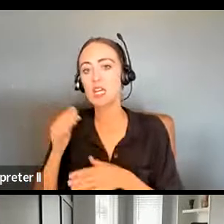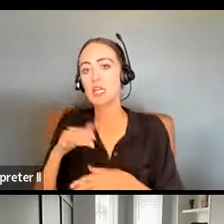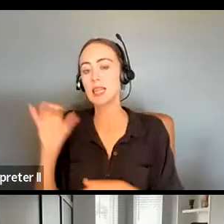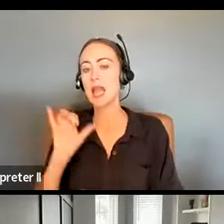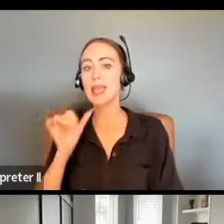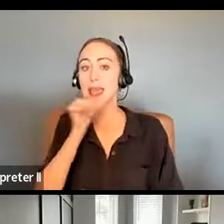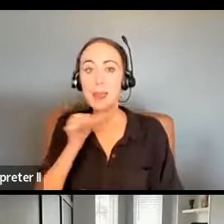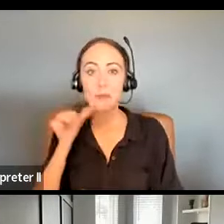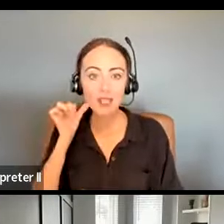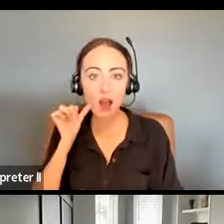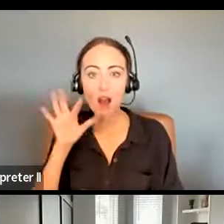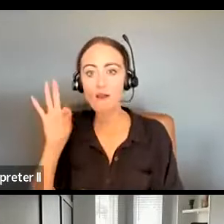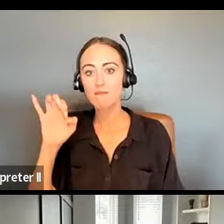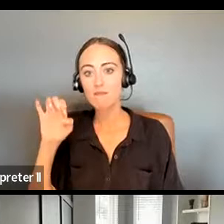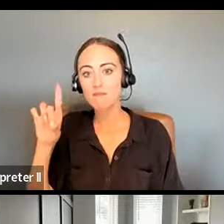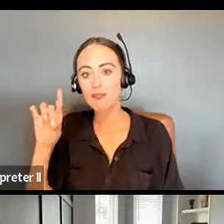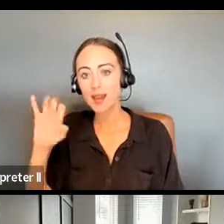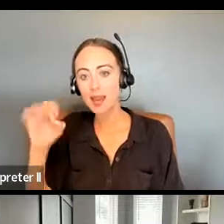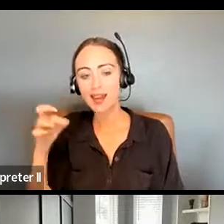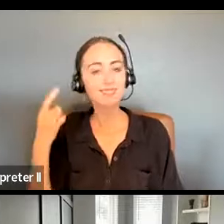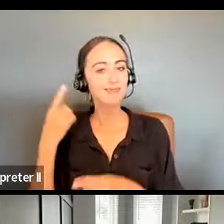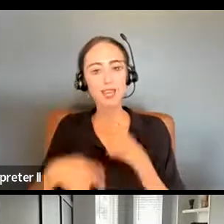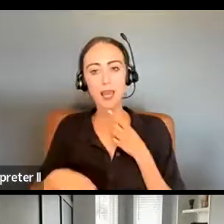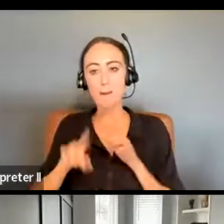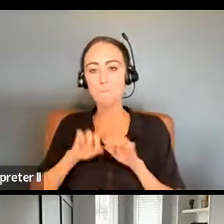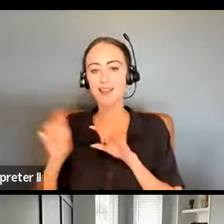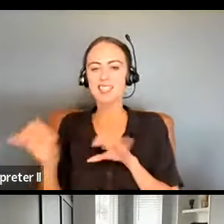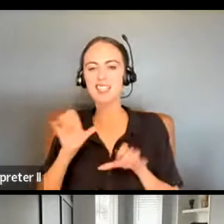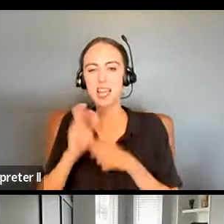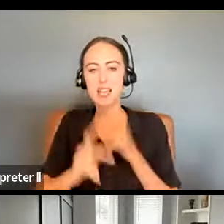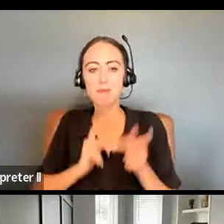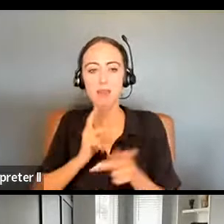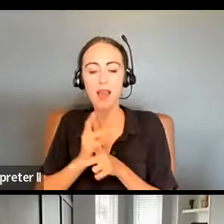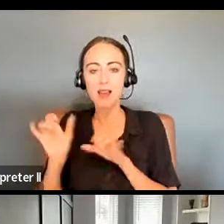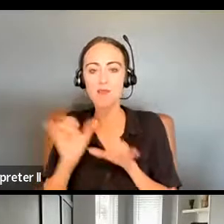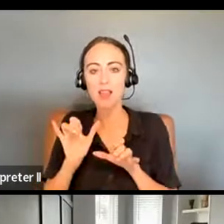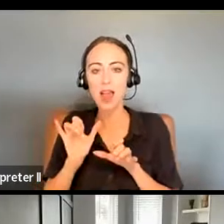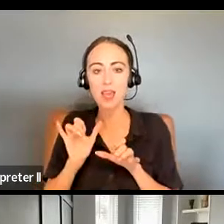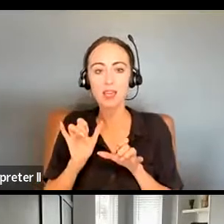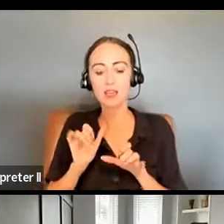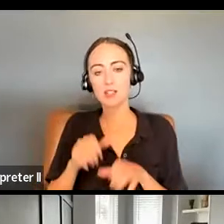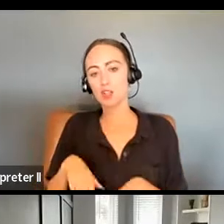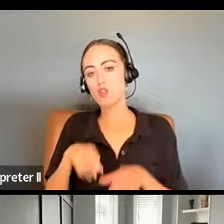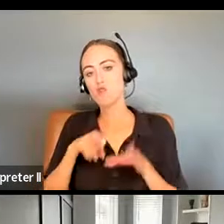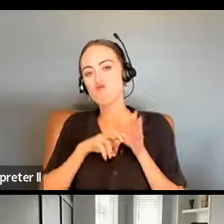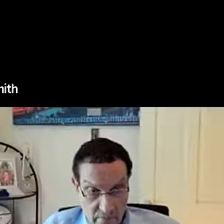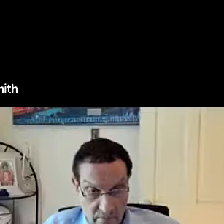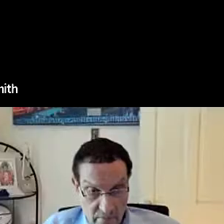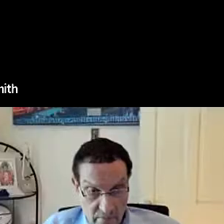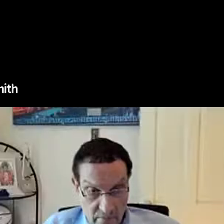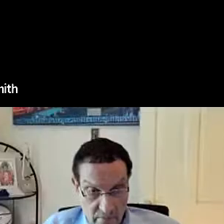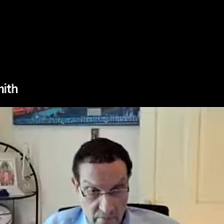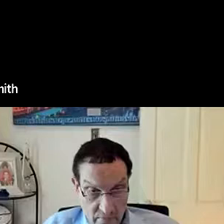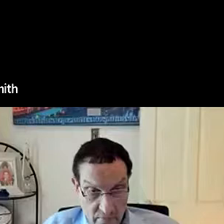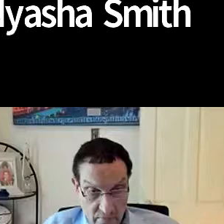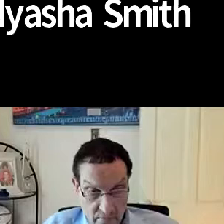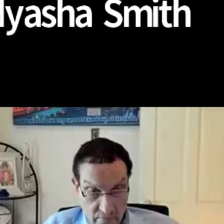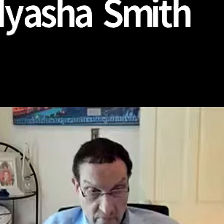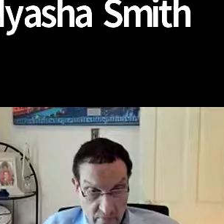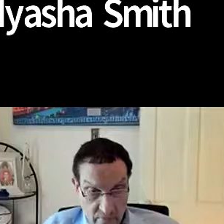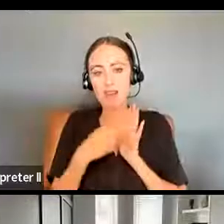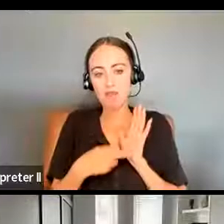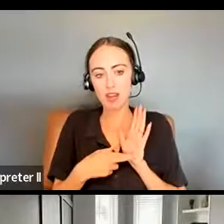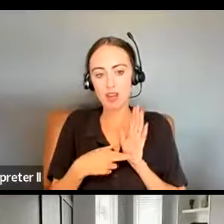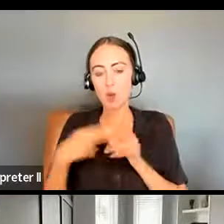FedEx. This is targeted to delivery services that operate in the same way as the ride-hailing services the department already regulates, what the department's